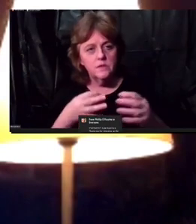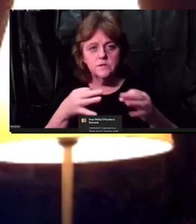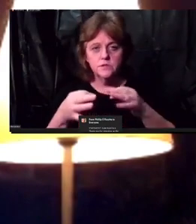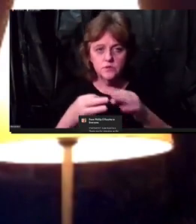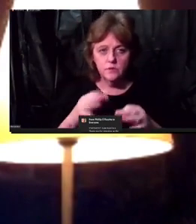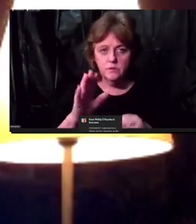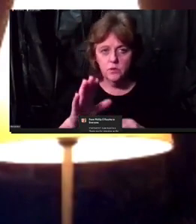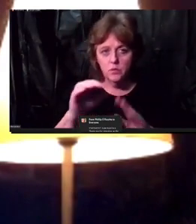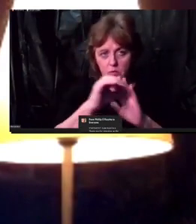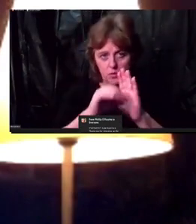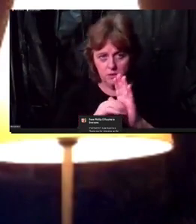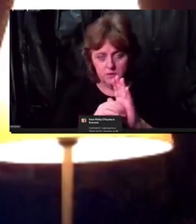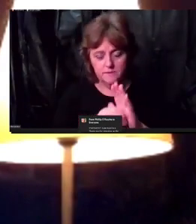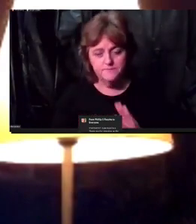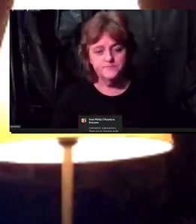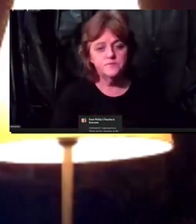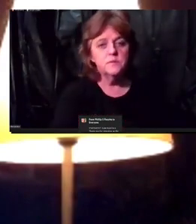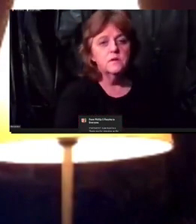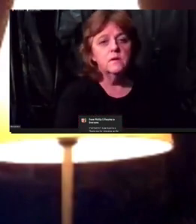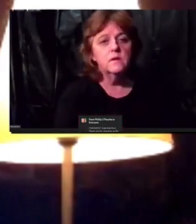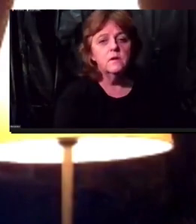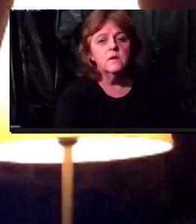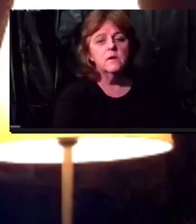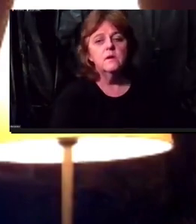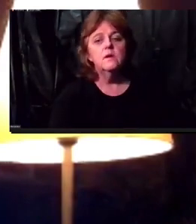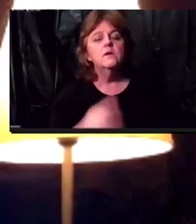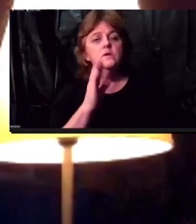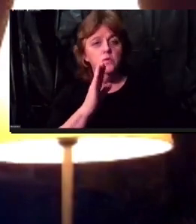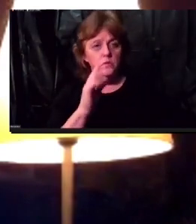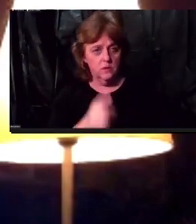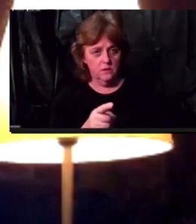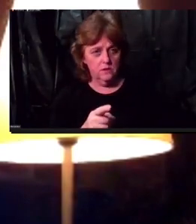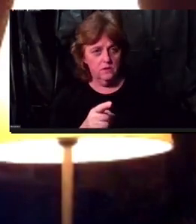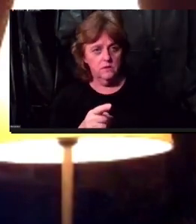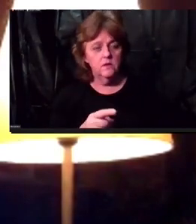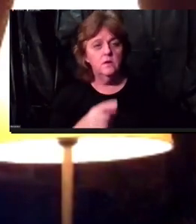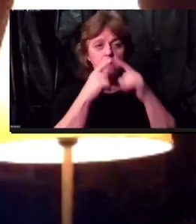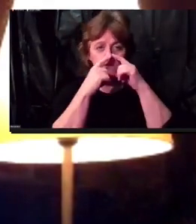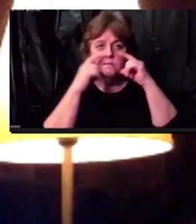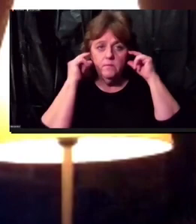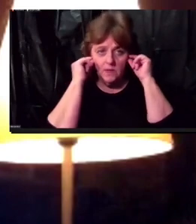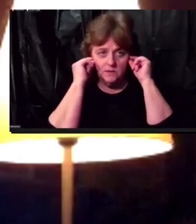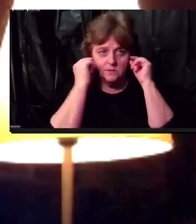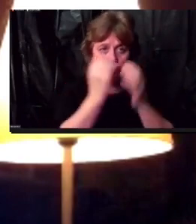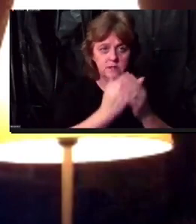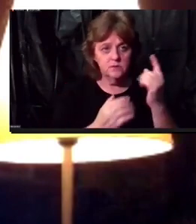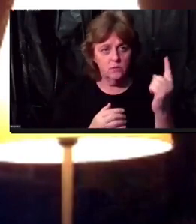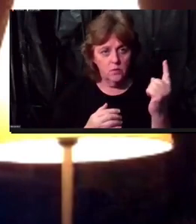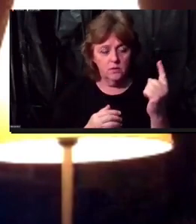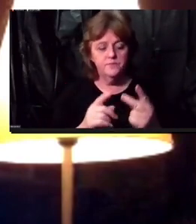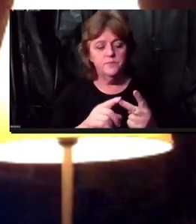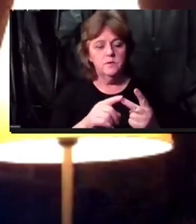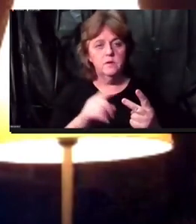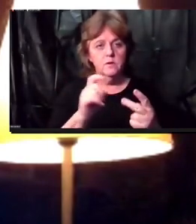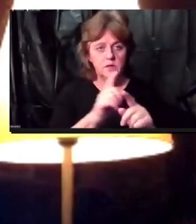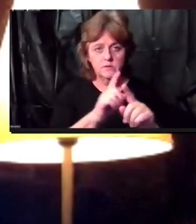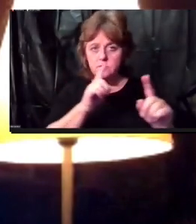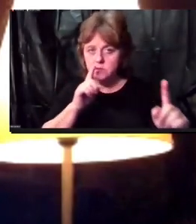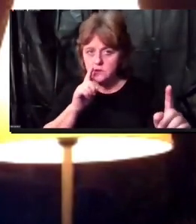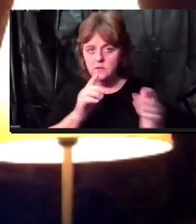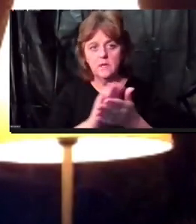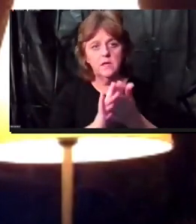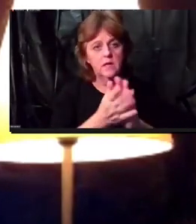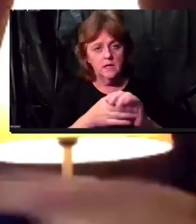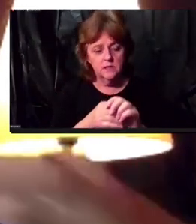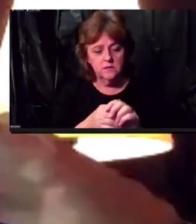your ordinance. You will wear a mask, that's section one. Wear a mask, watch your distancing, keep your hands